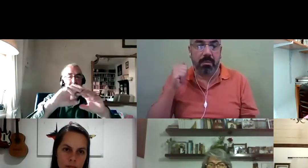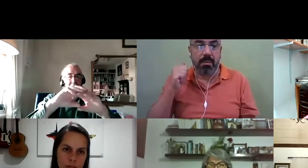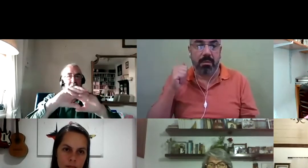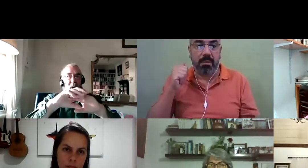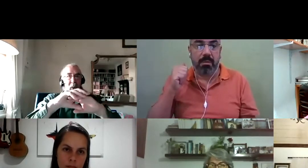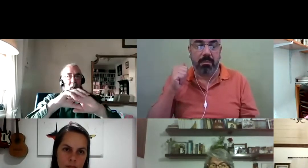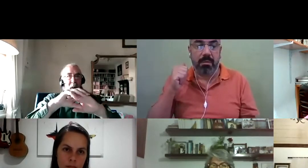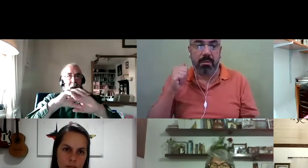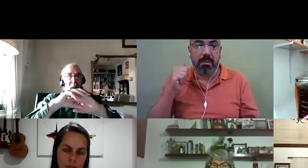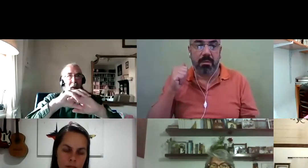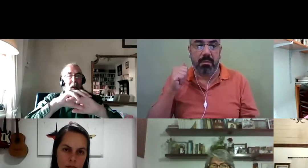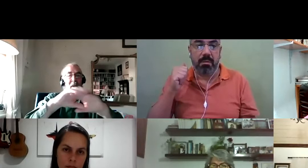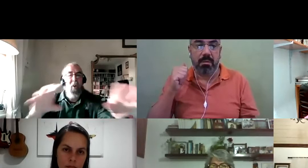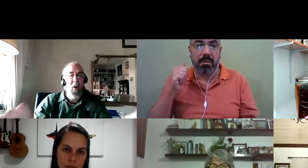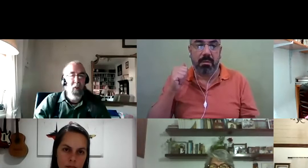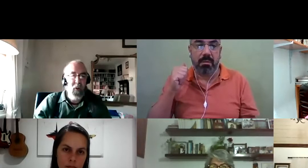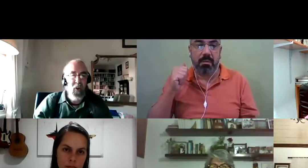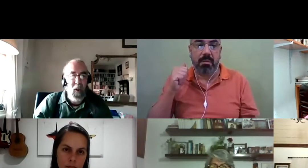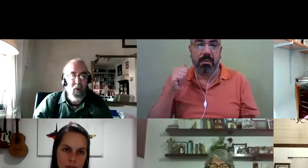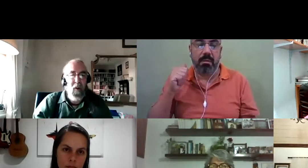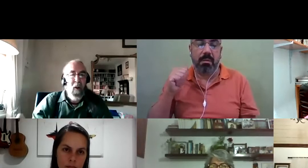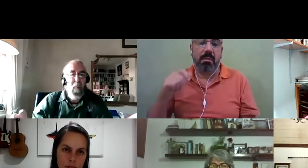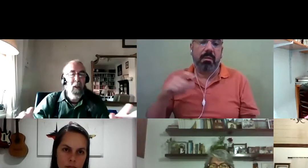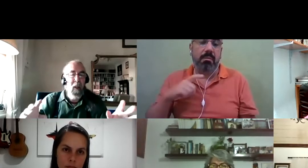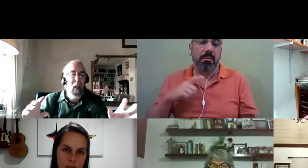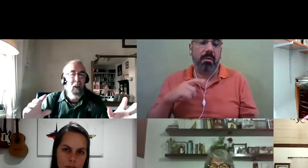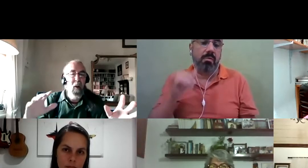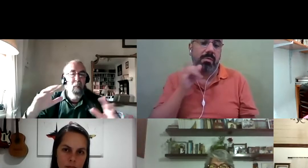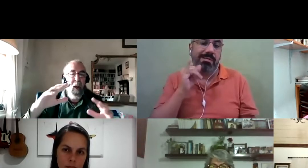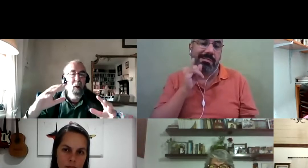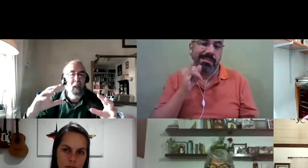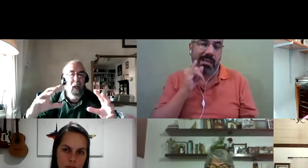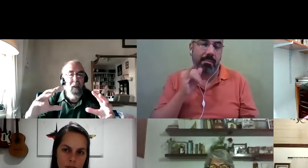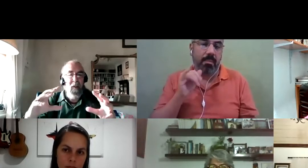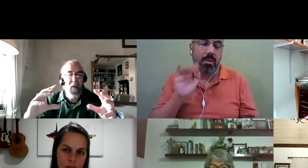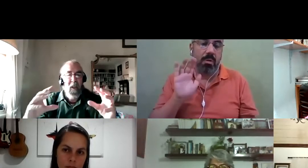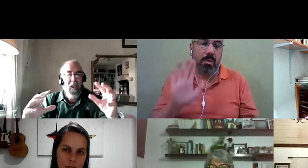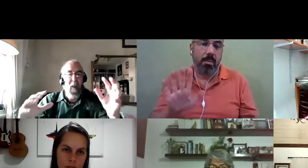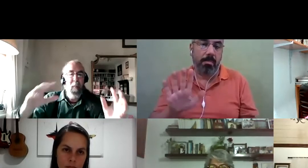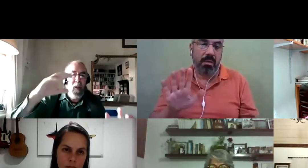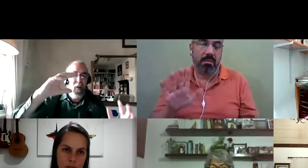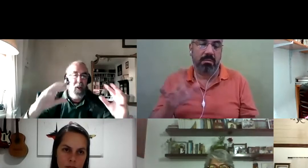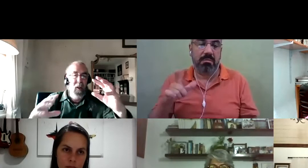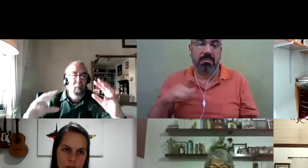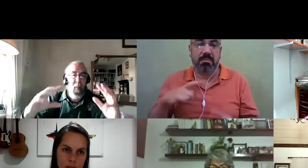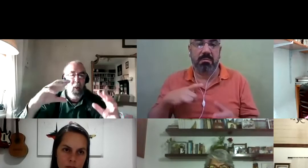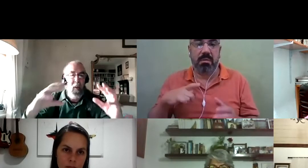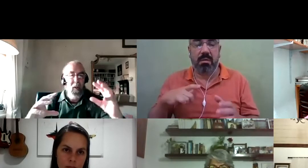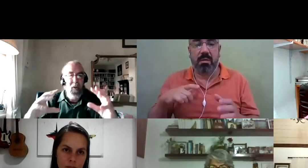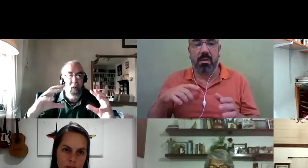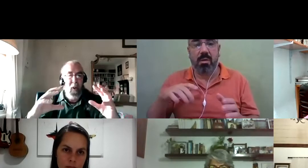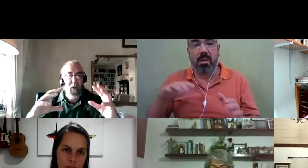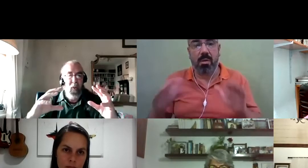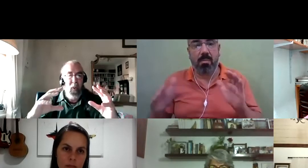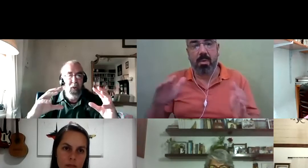to take control of the situation, but the only power he has is by balancing between these